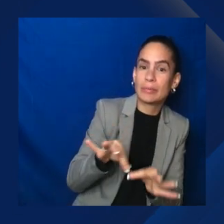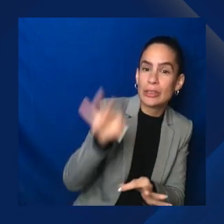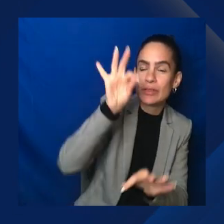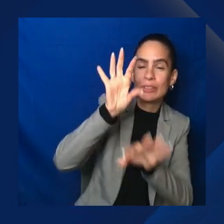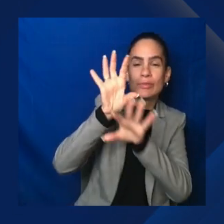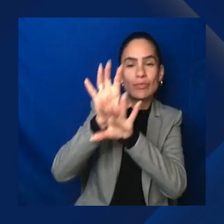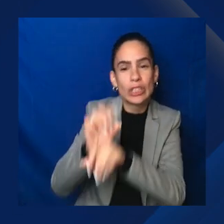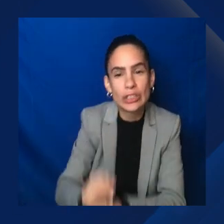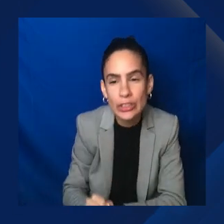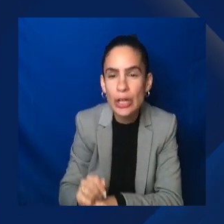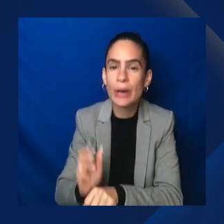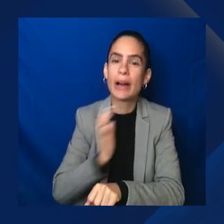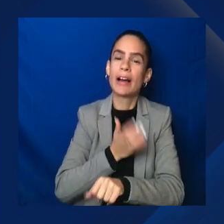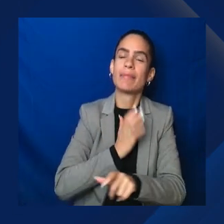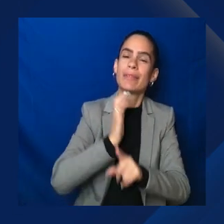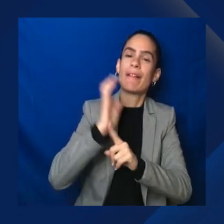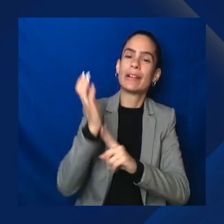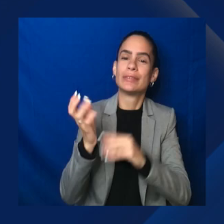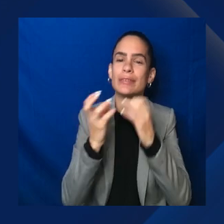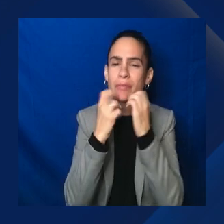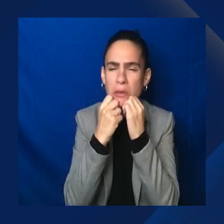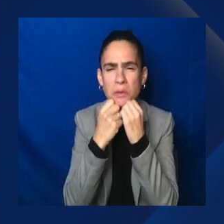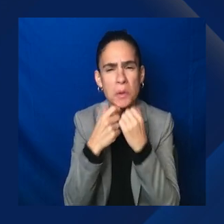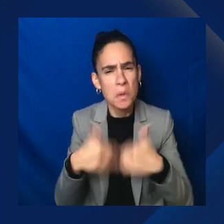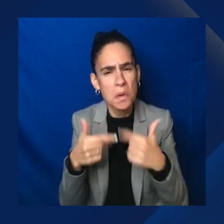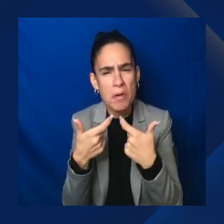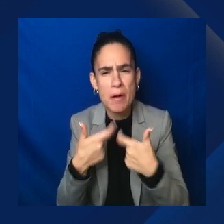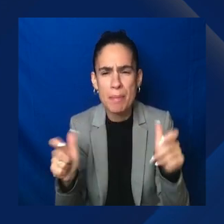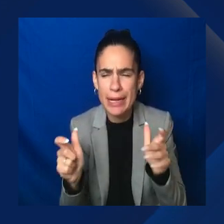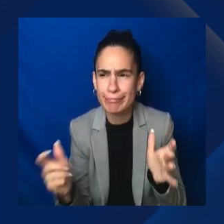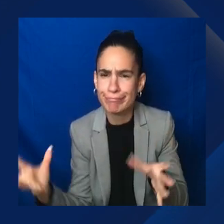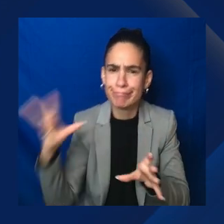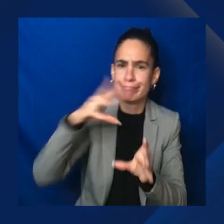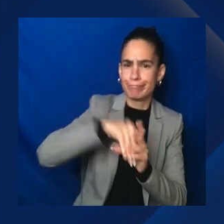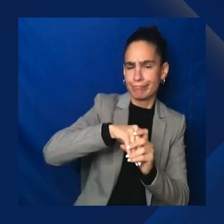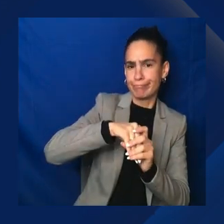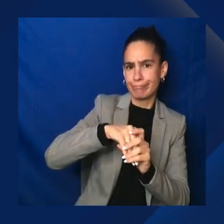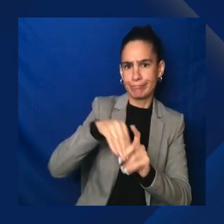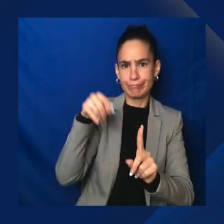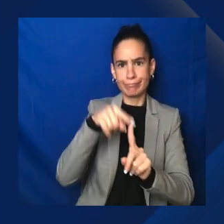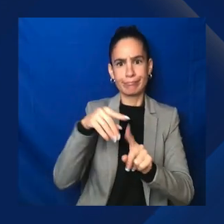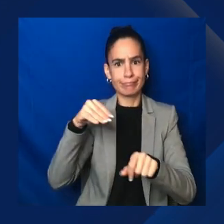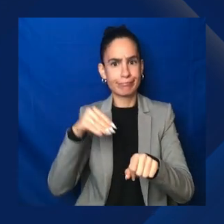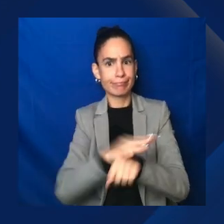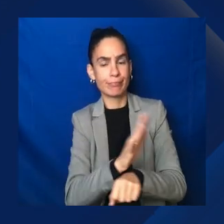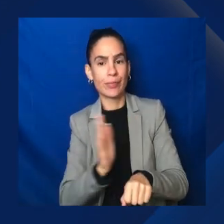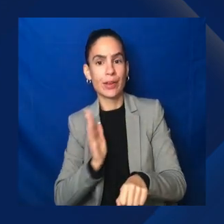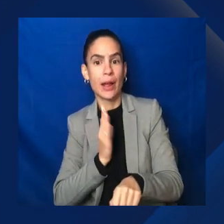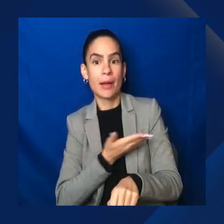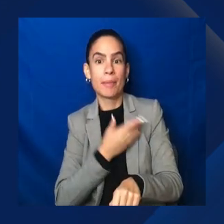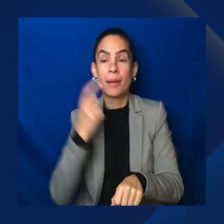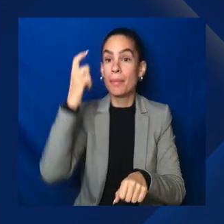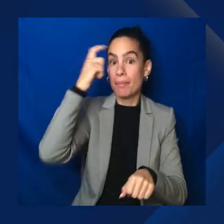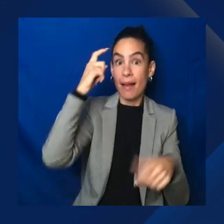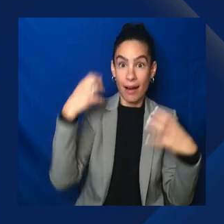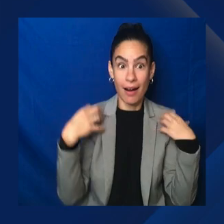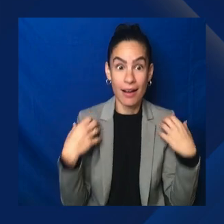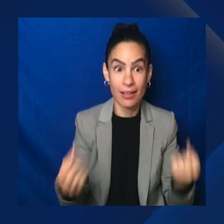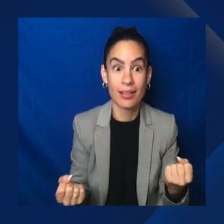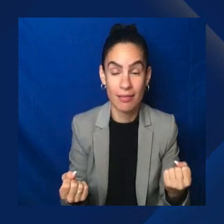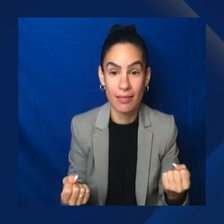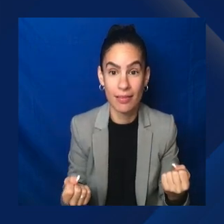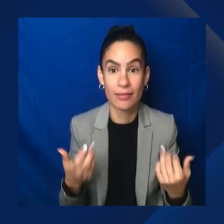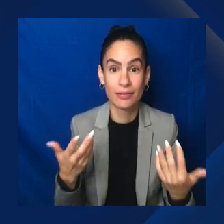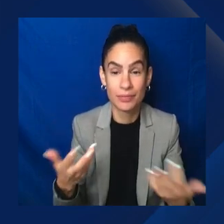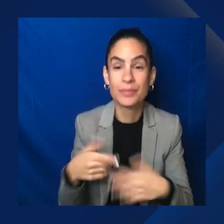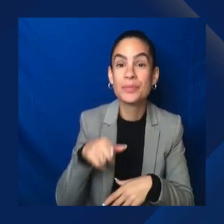values plays a role in our mental health moving forward. You can't take that piece out. And